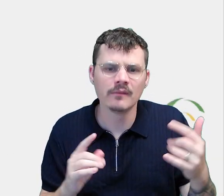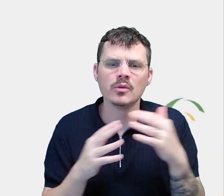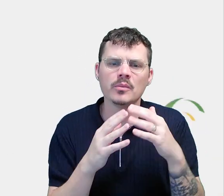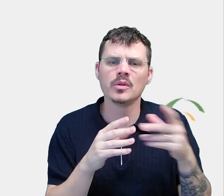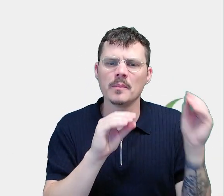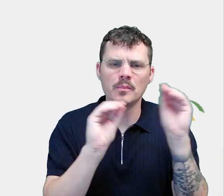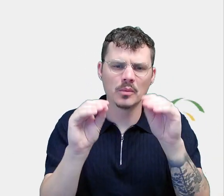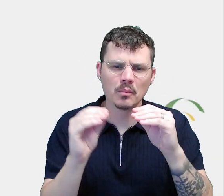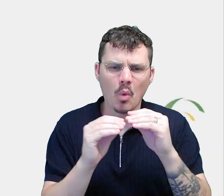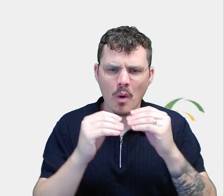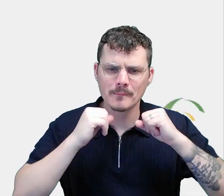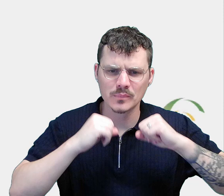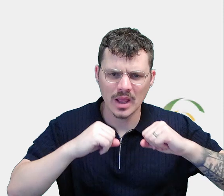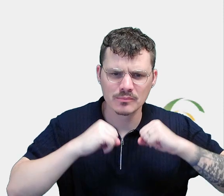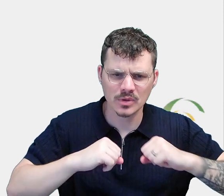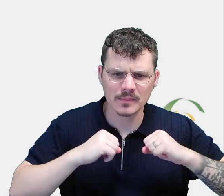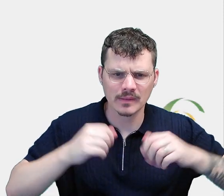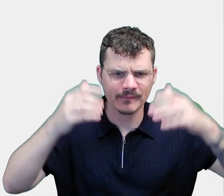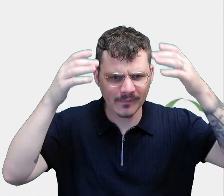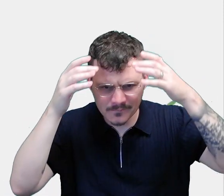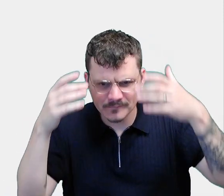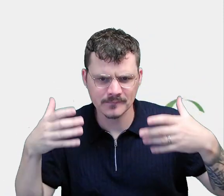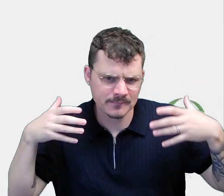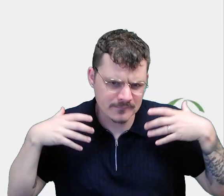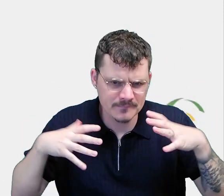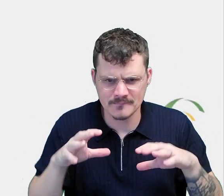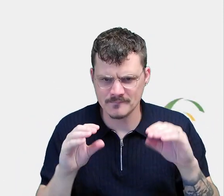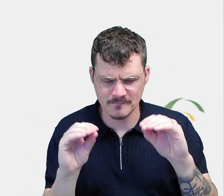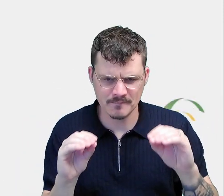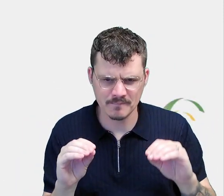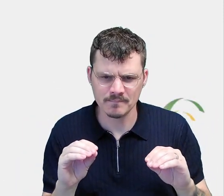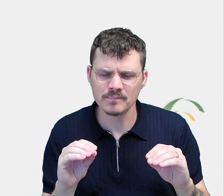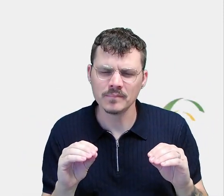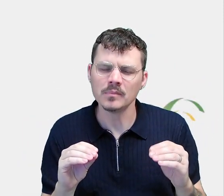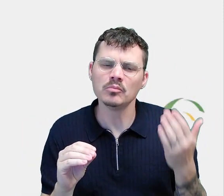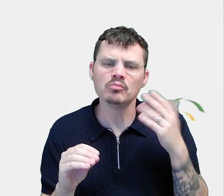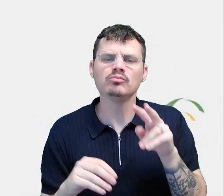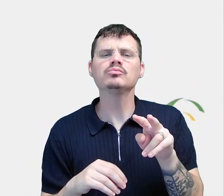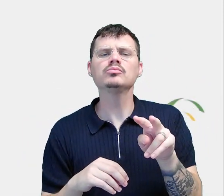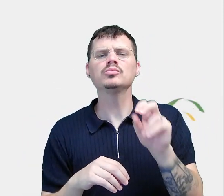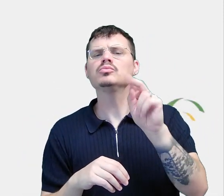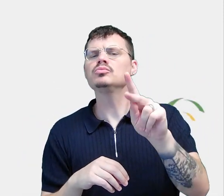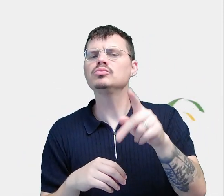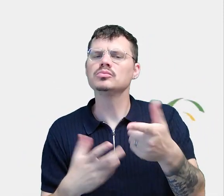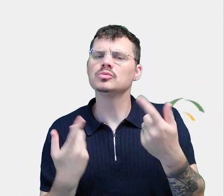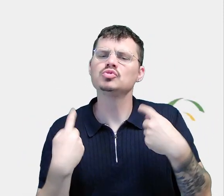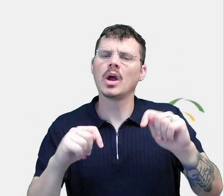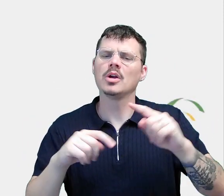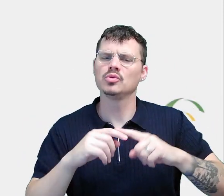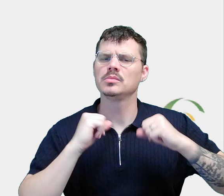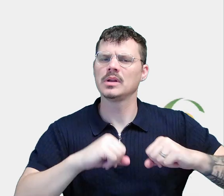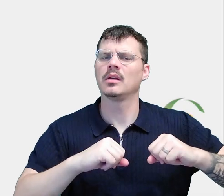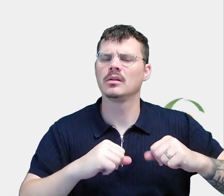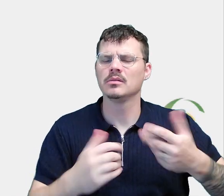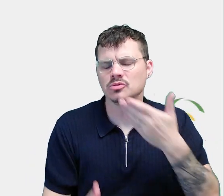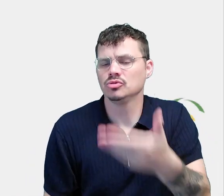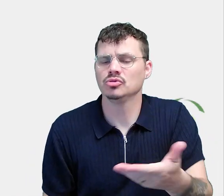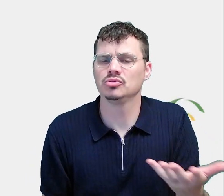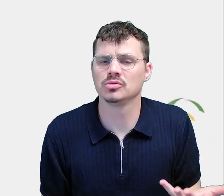protective measures, and I say, all right, you're trying to do it right. That's very good.